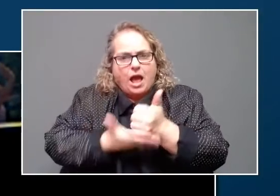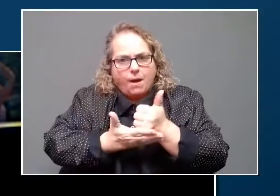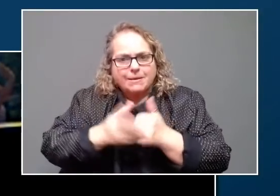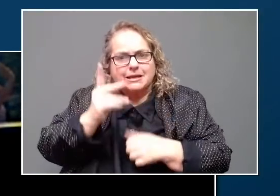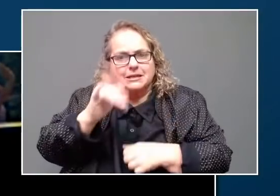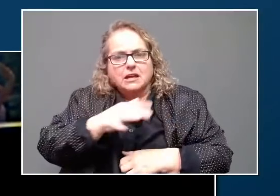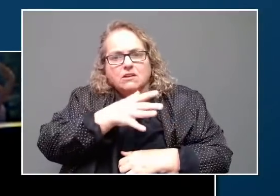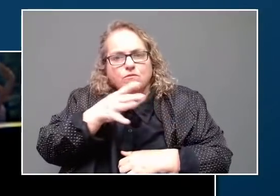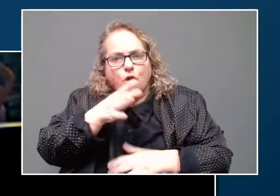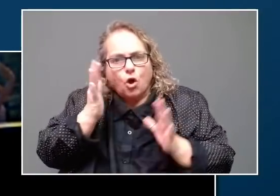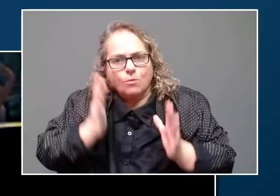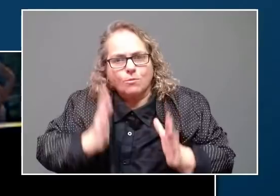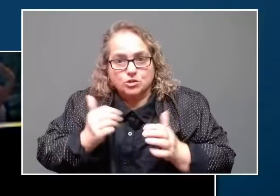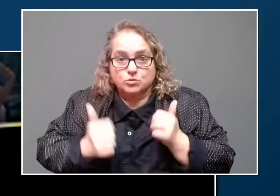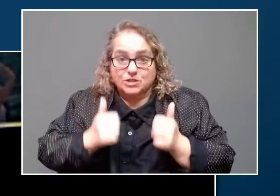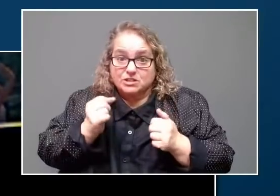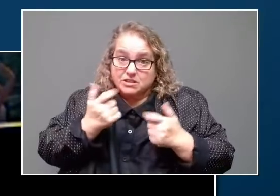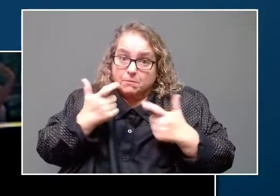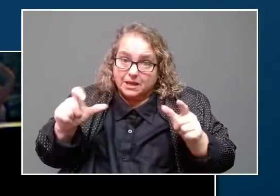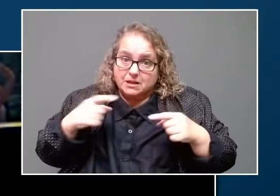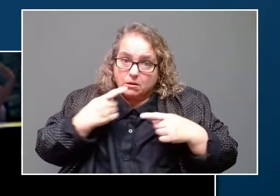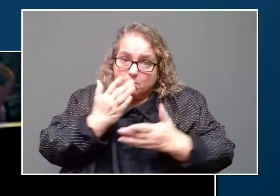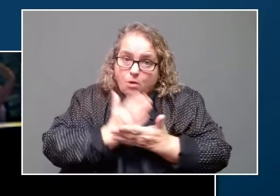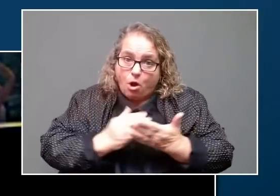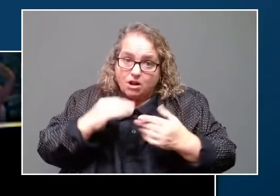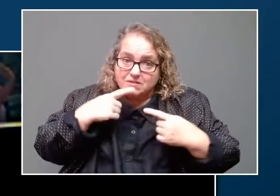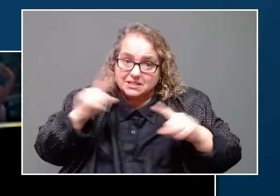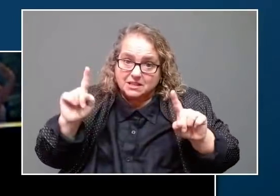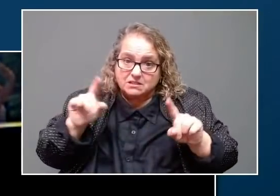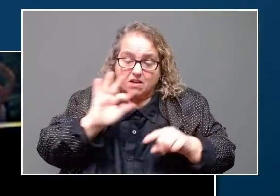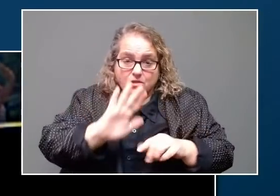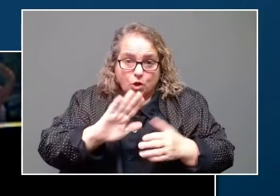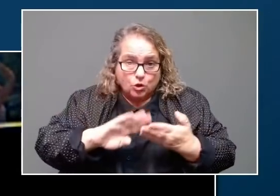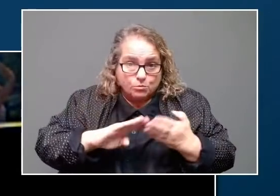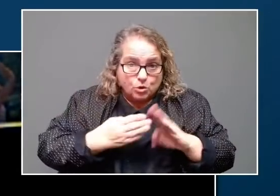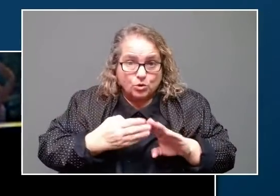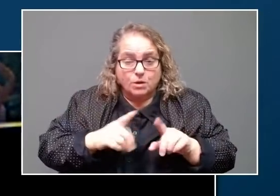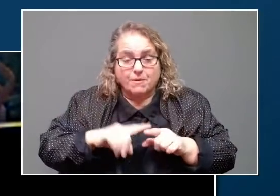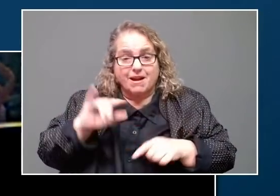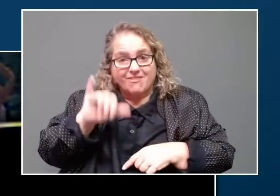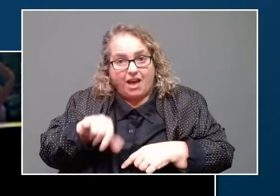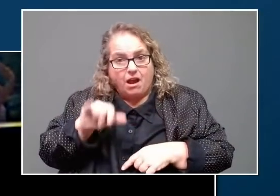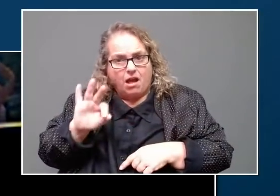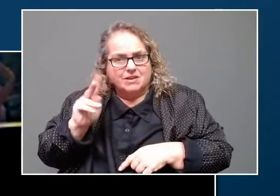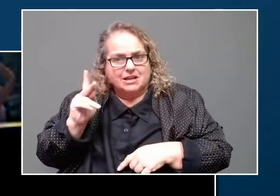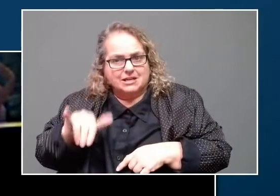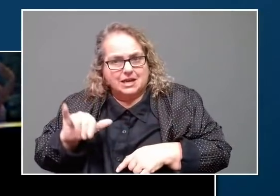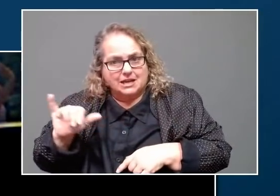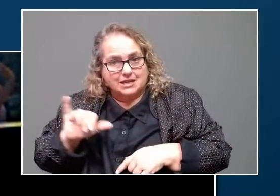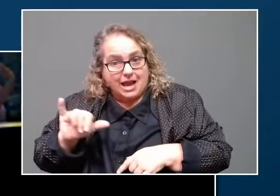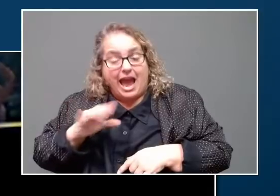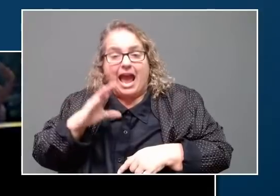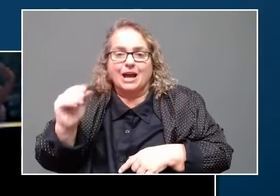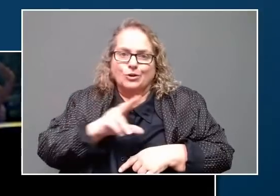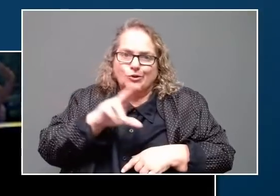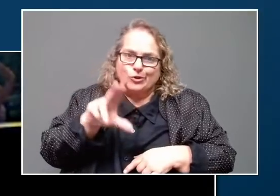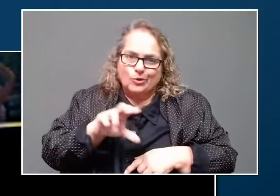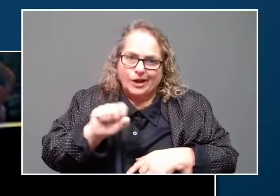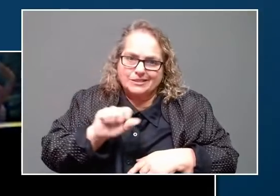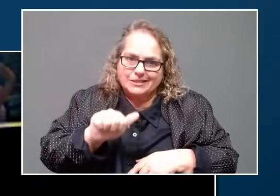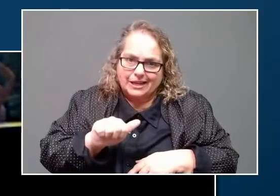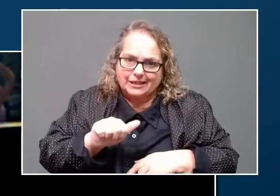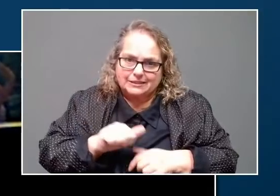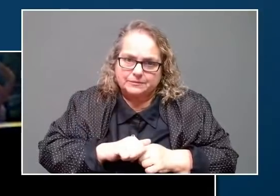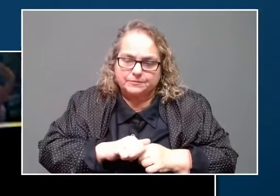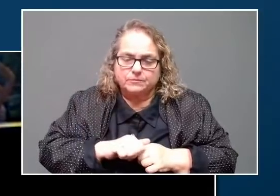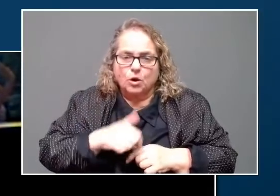vibrant part of the success of not only their communities, but that of Kentucky and the United States of America. We have been approved